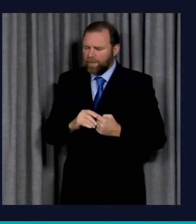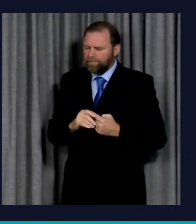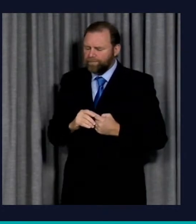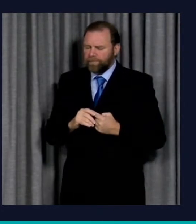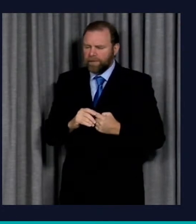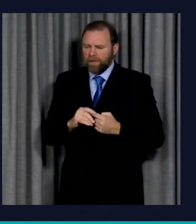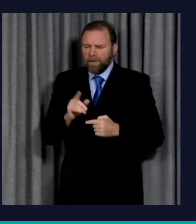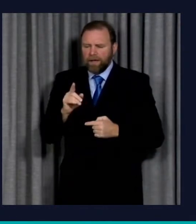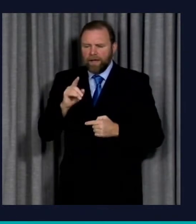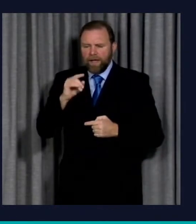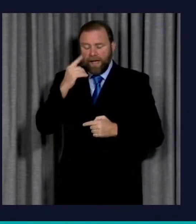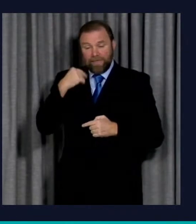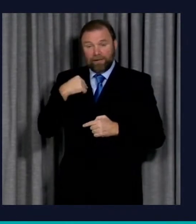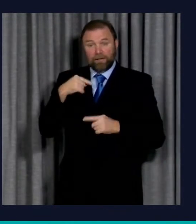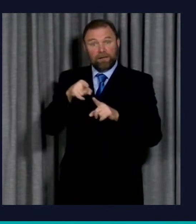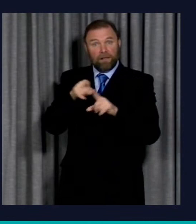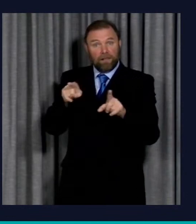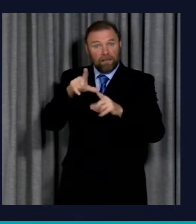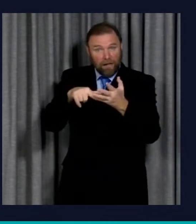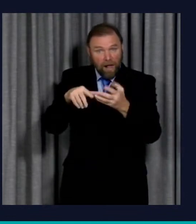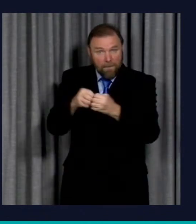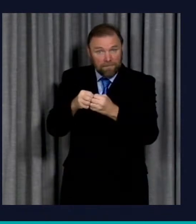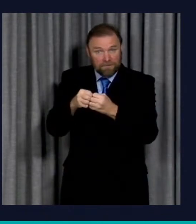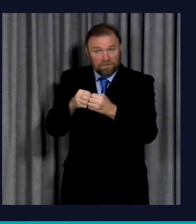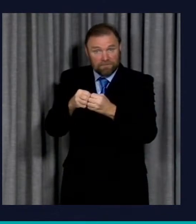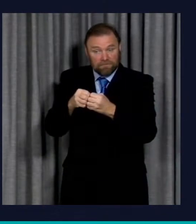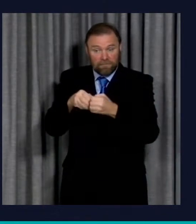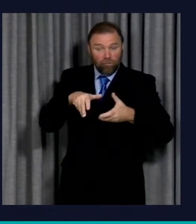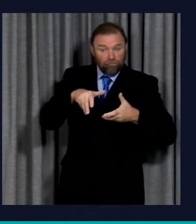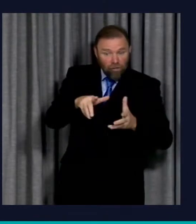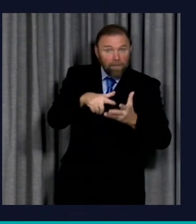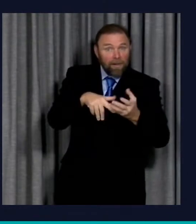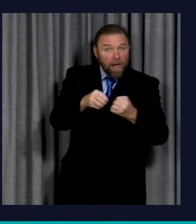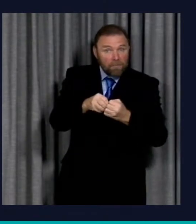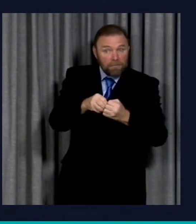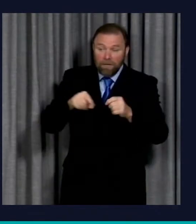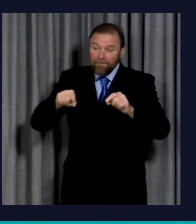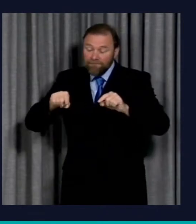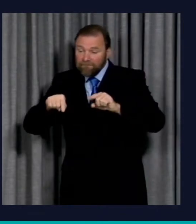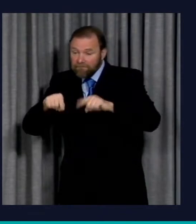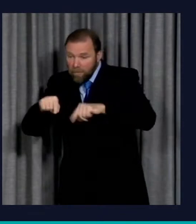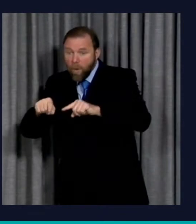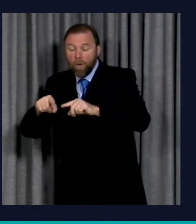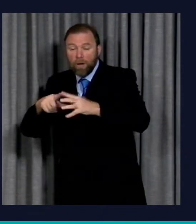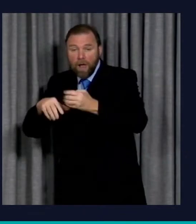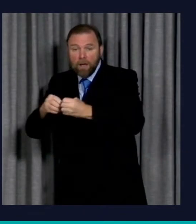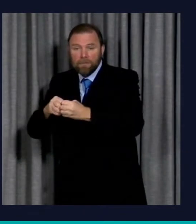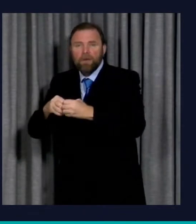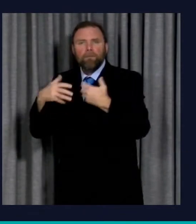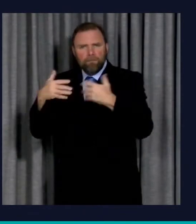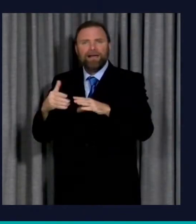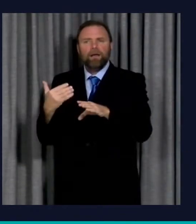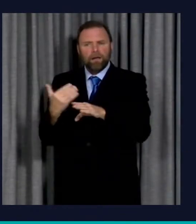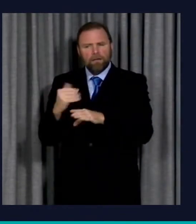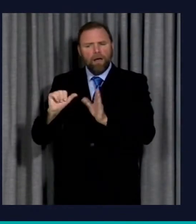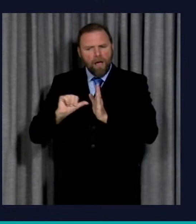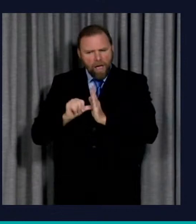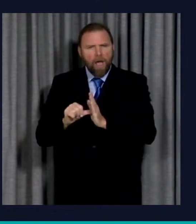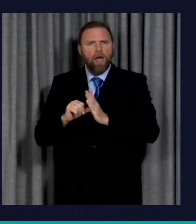I think those clubs, rugby clubs and football clubs, have worked very hard to keep things safe during the Delta